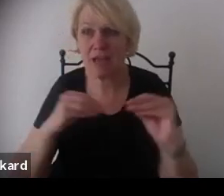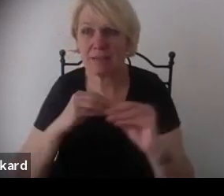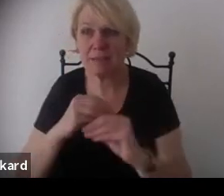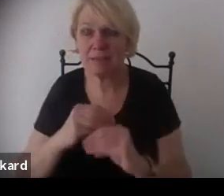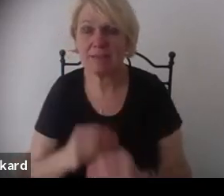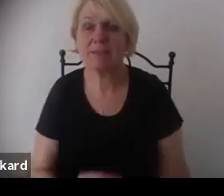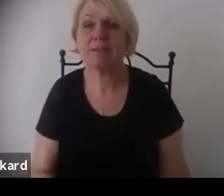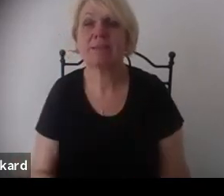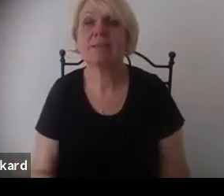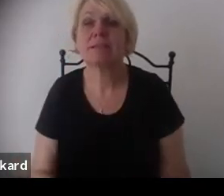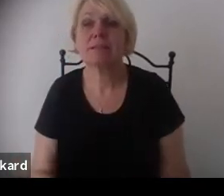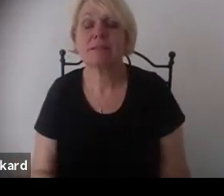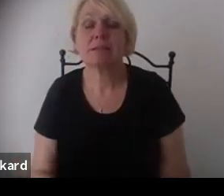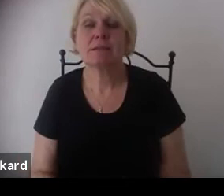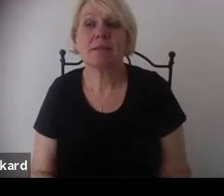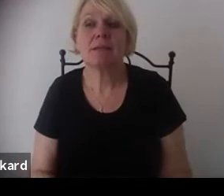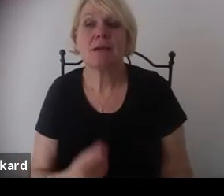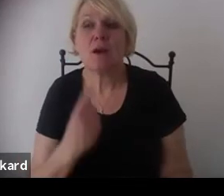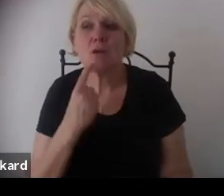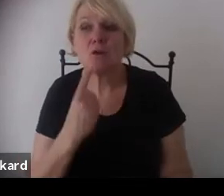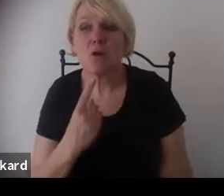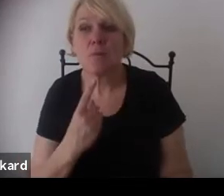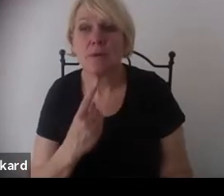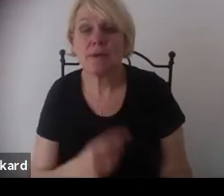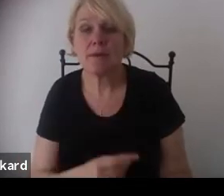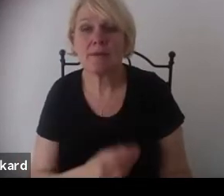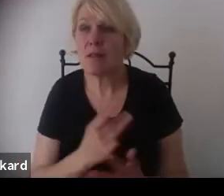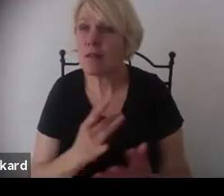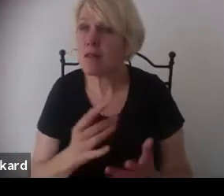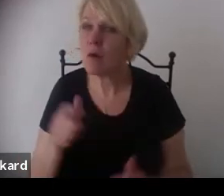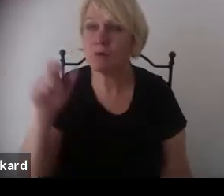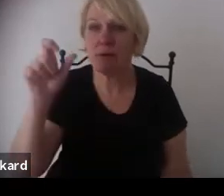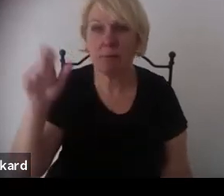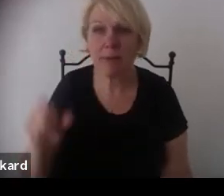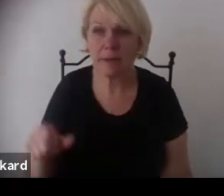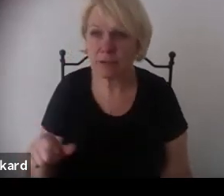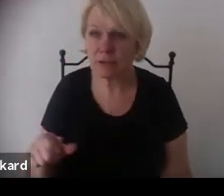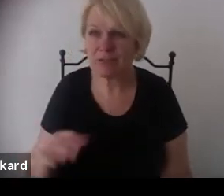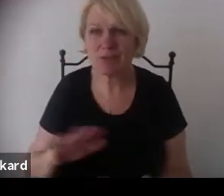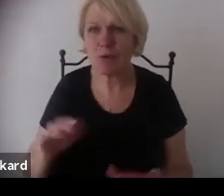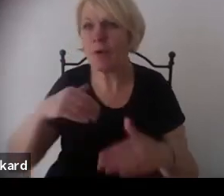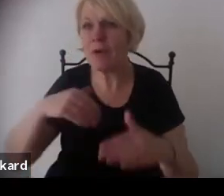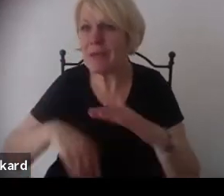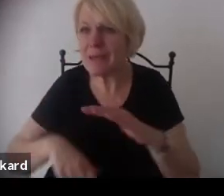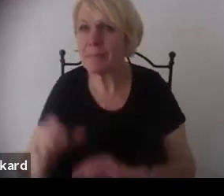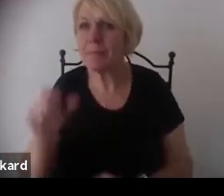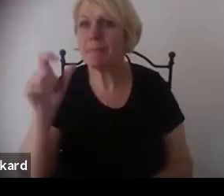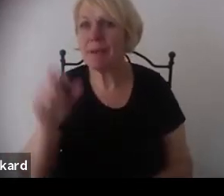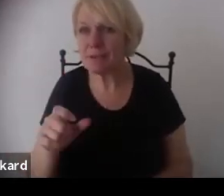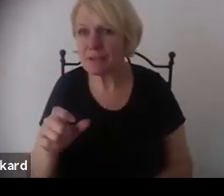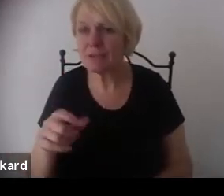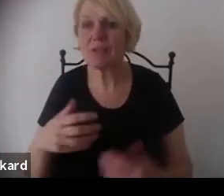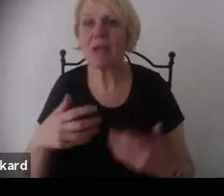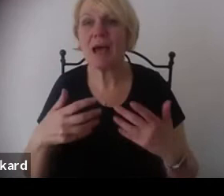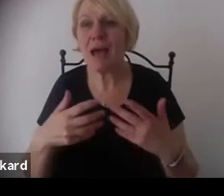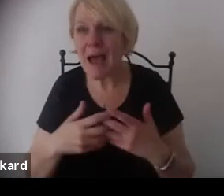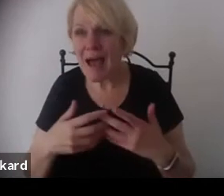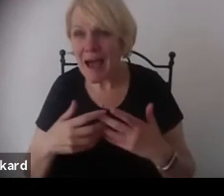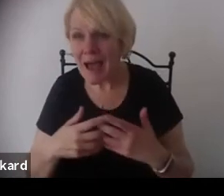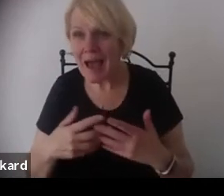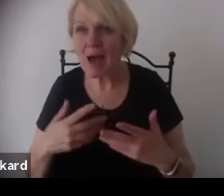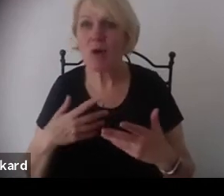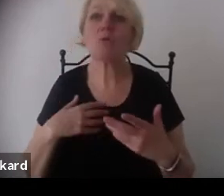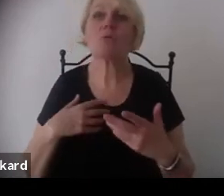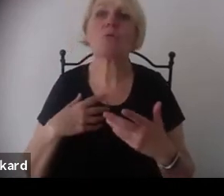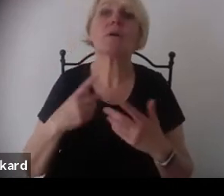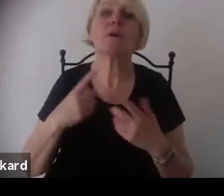community who won't have been, are not necessarily inpatients, but it's about how do they keep informed, how do they know